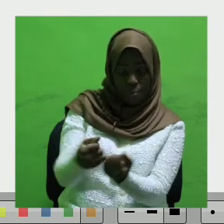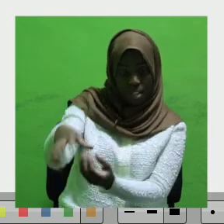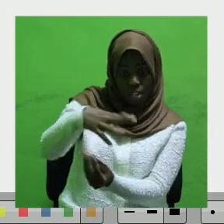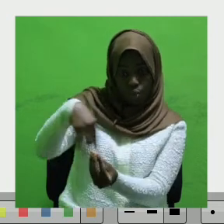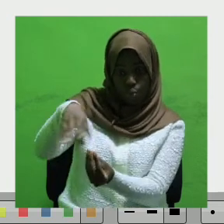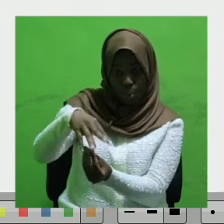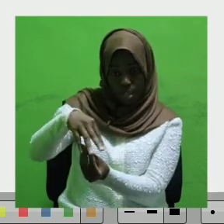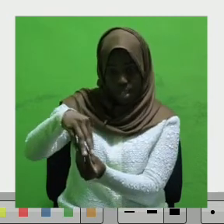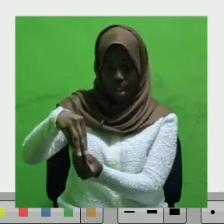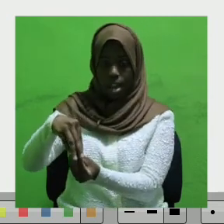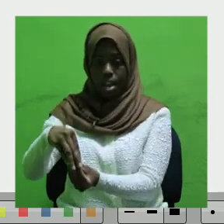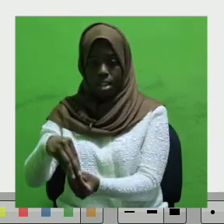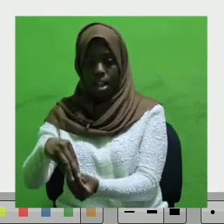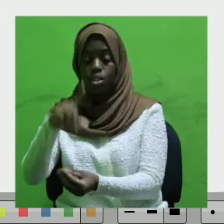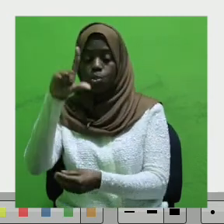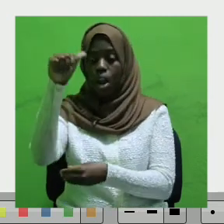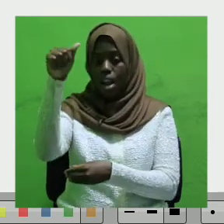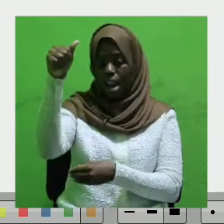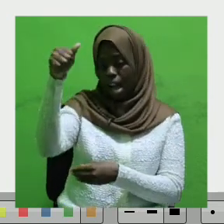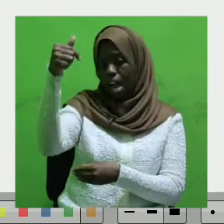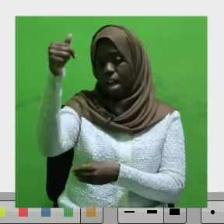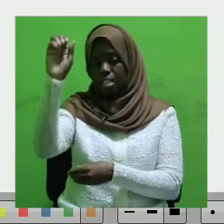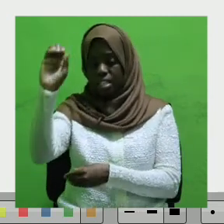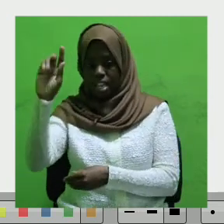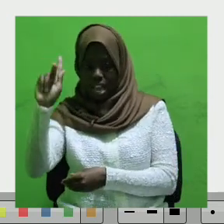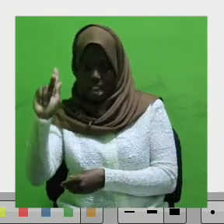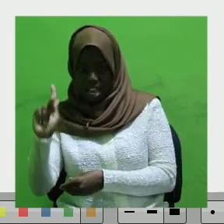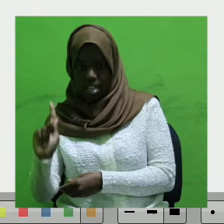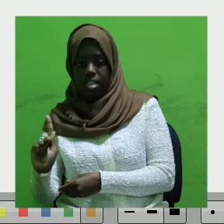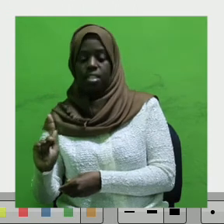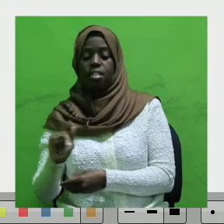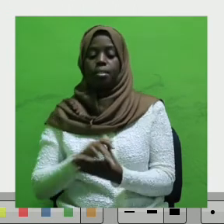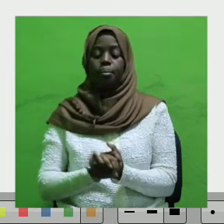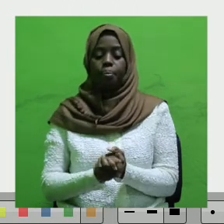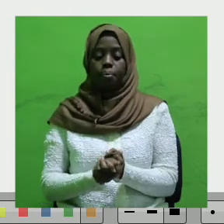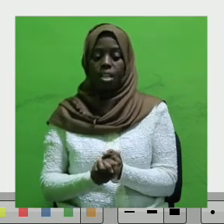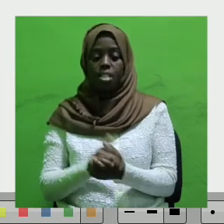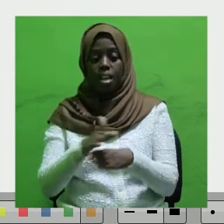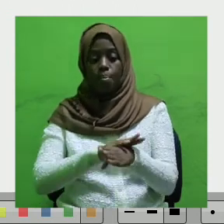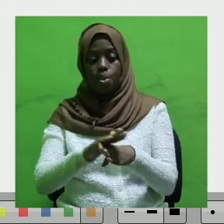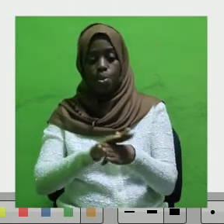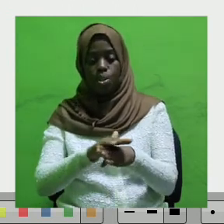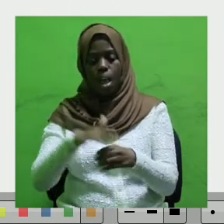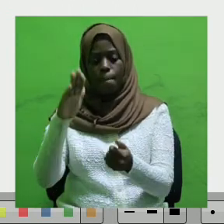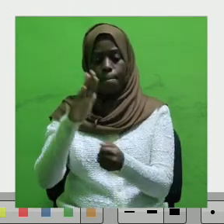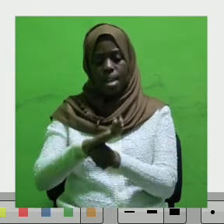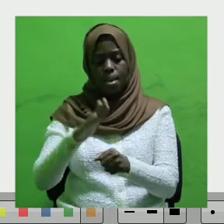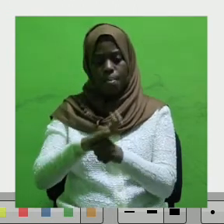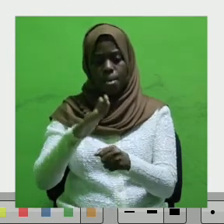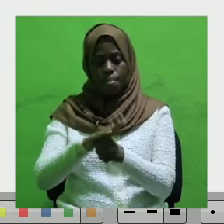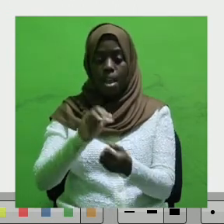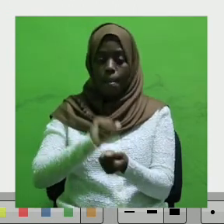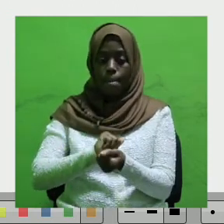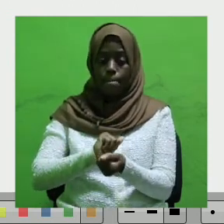is then converted, or which is then made into latex, which is used in swimsuits.